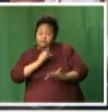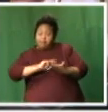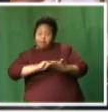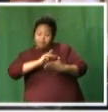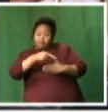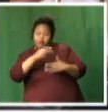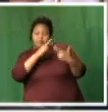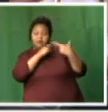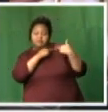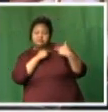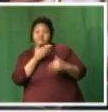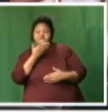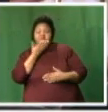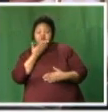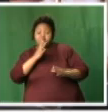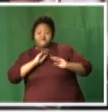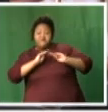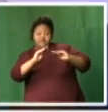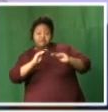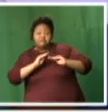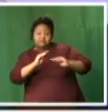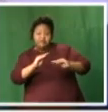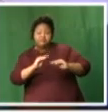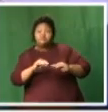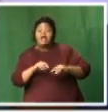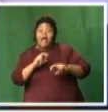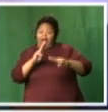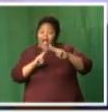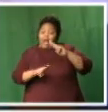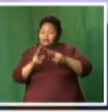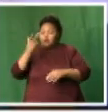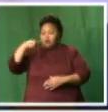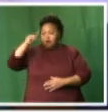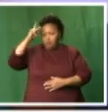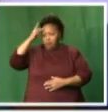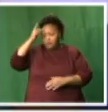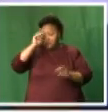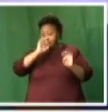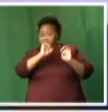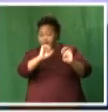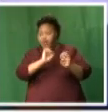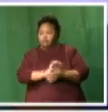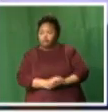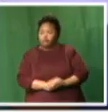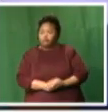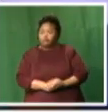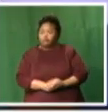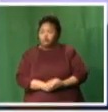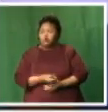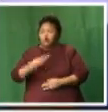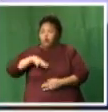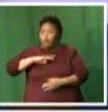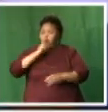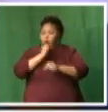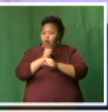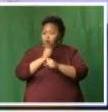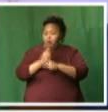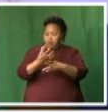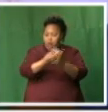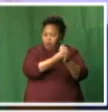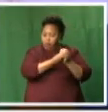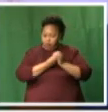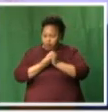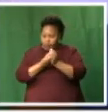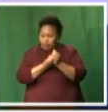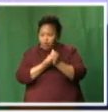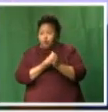tiyingxenye yekusebenta kwabo nemigomo yabo. Let's come together and tackle the issues that boy child is going through. Boy child has not been